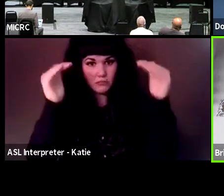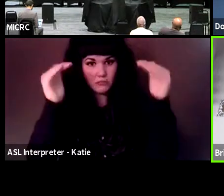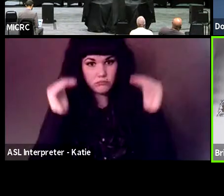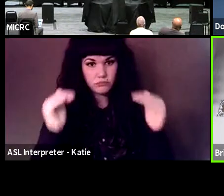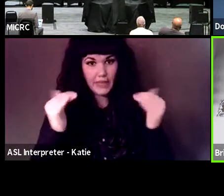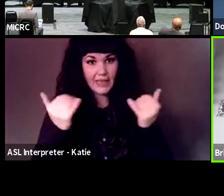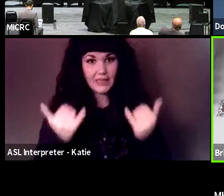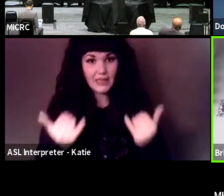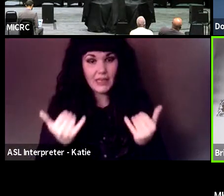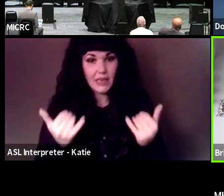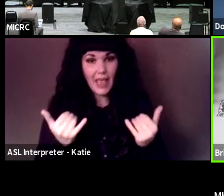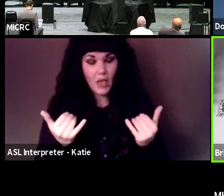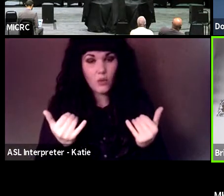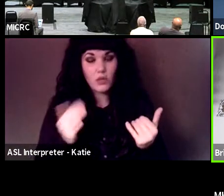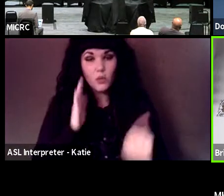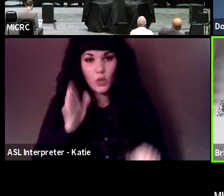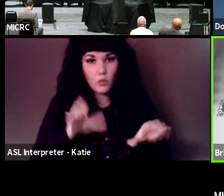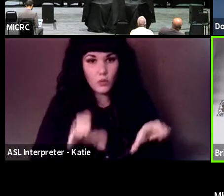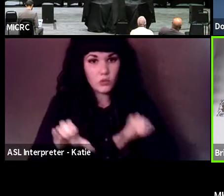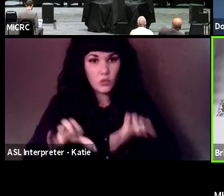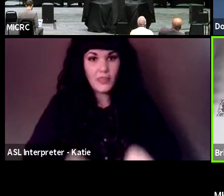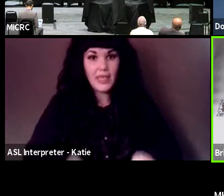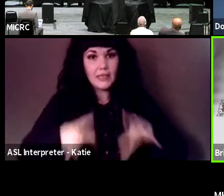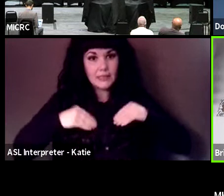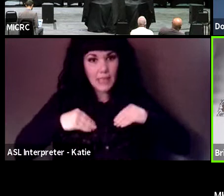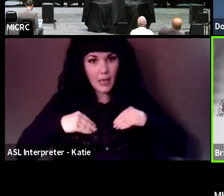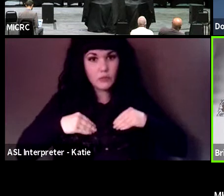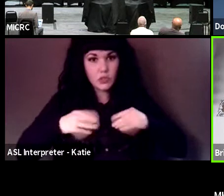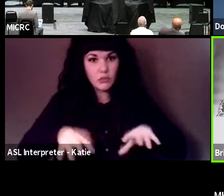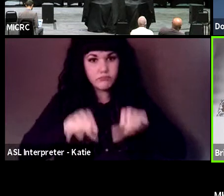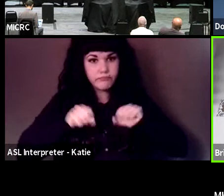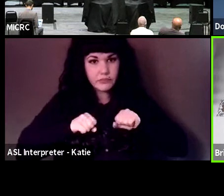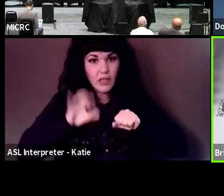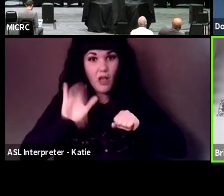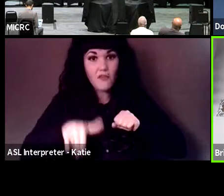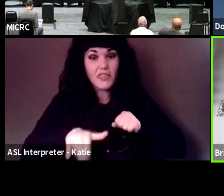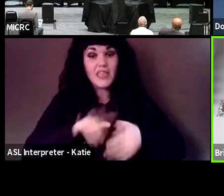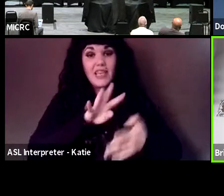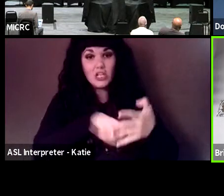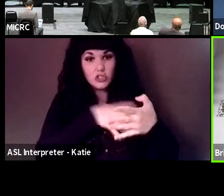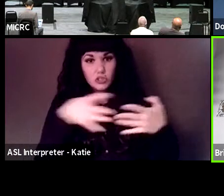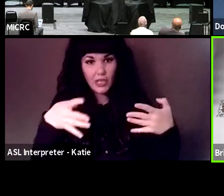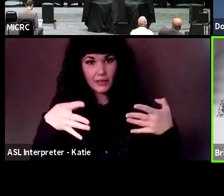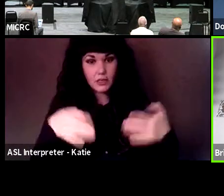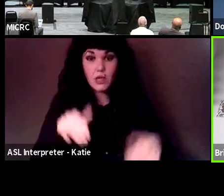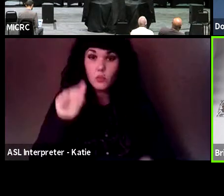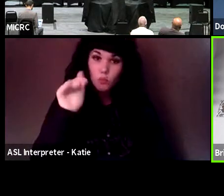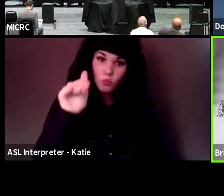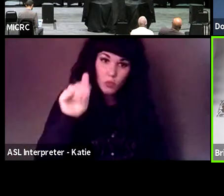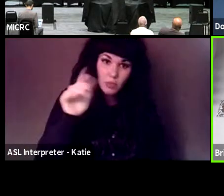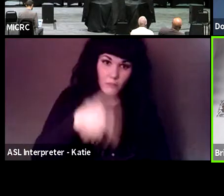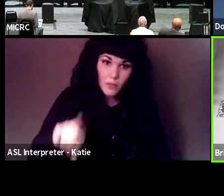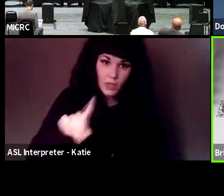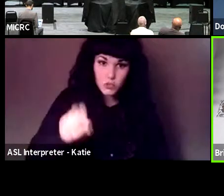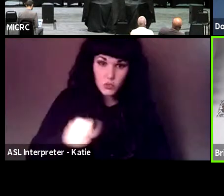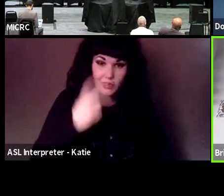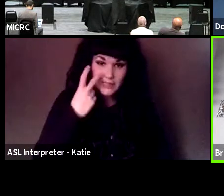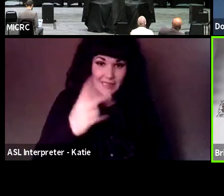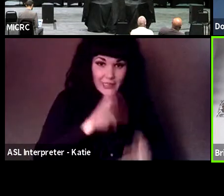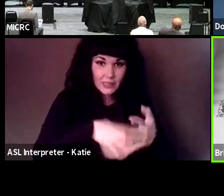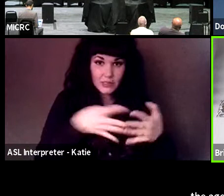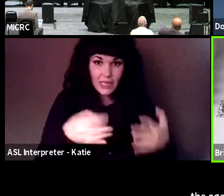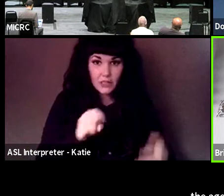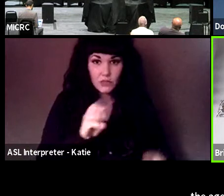the adoption of the agenda. And as a reminder to the public watching, you can view the agenda at